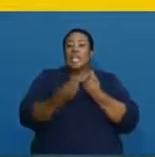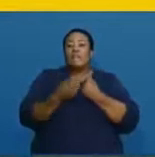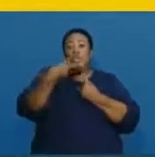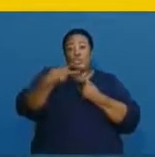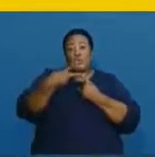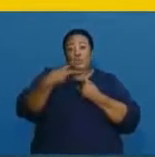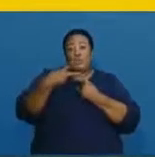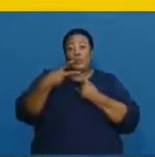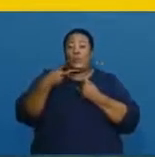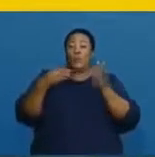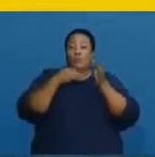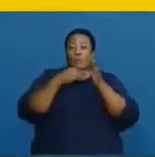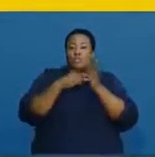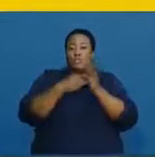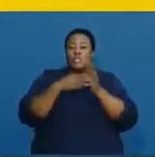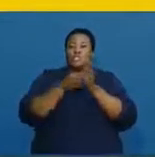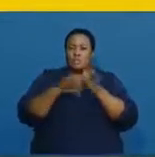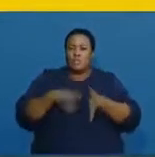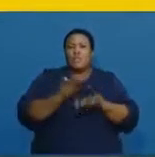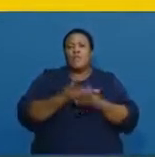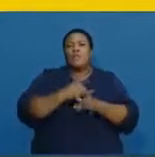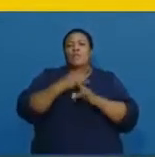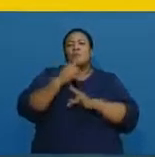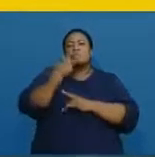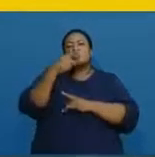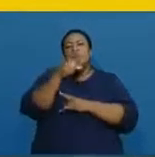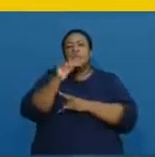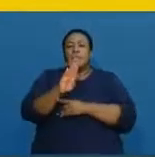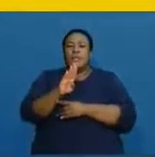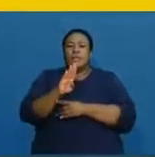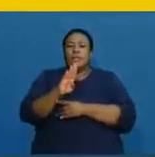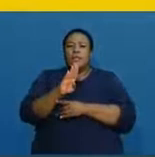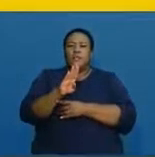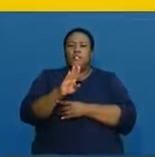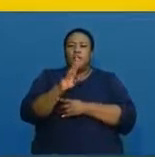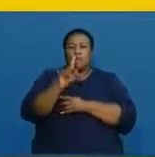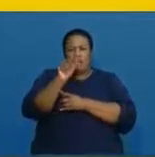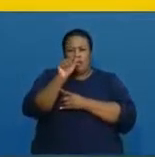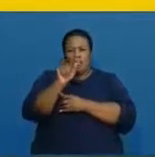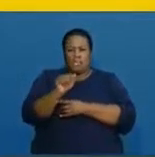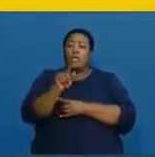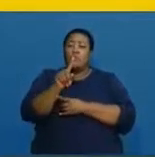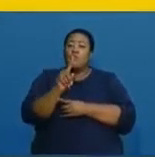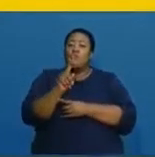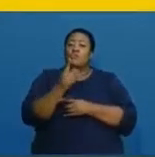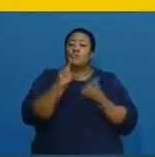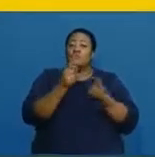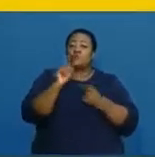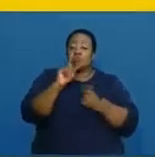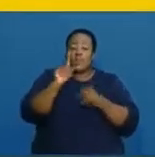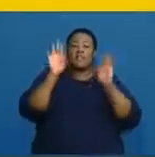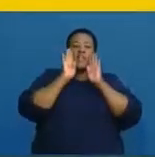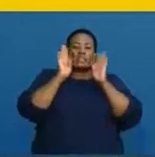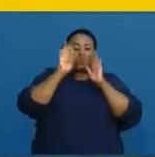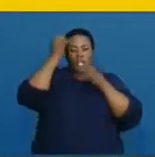competition, where 2 lucky matriculants stand a chance to win 2 gigs of data. All you need to do to enter is head on over to